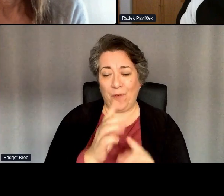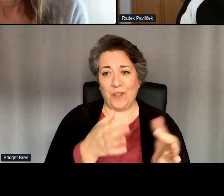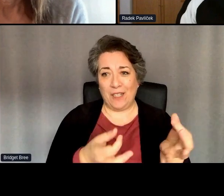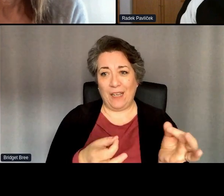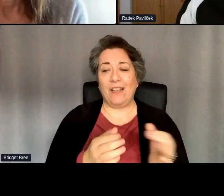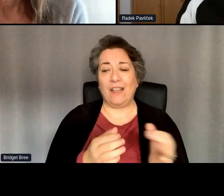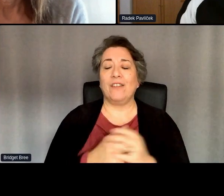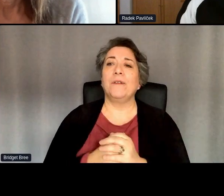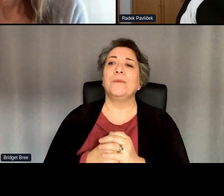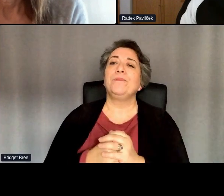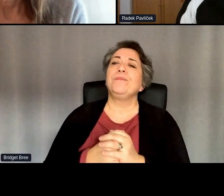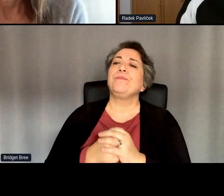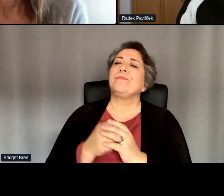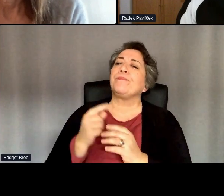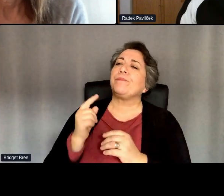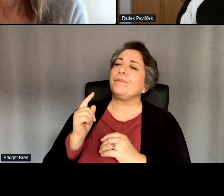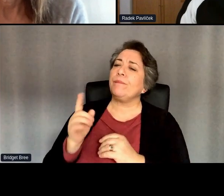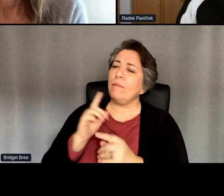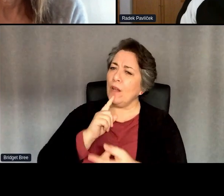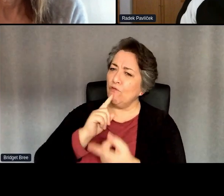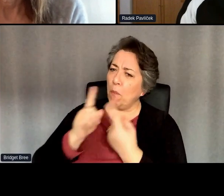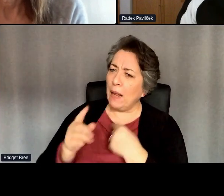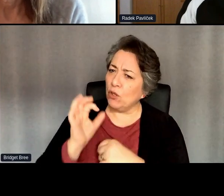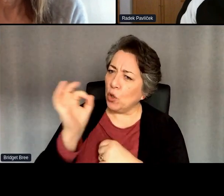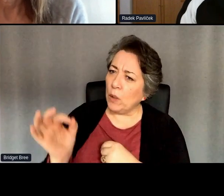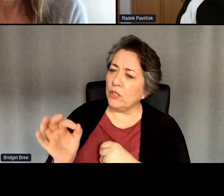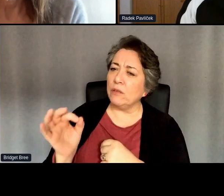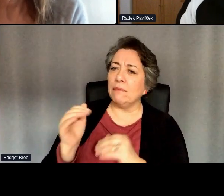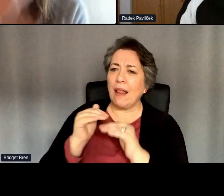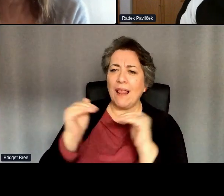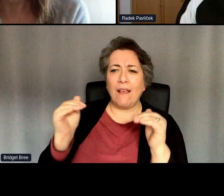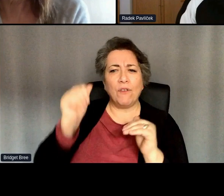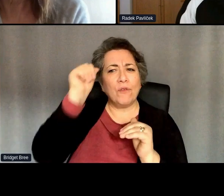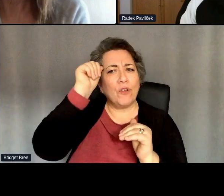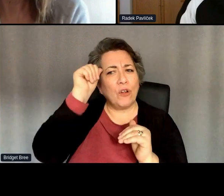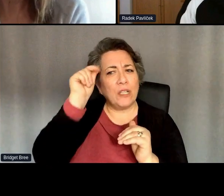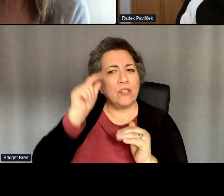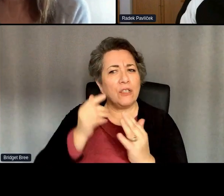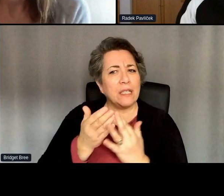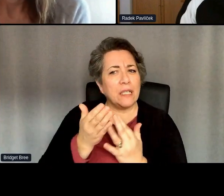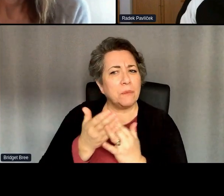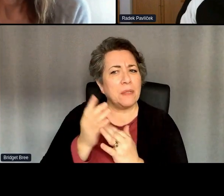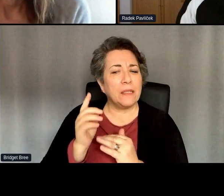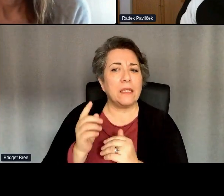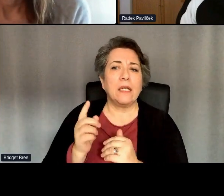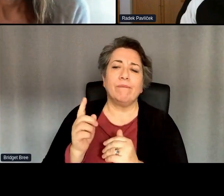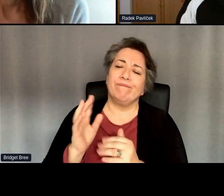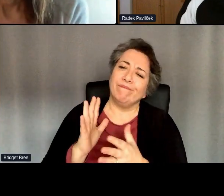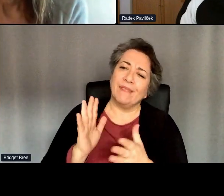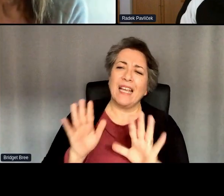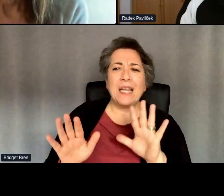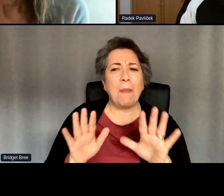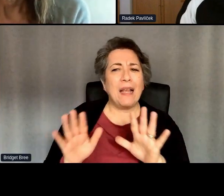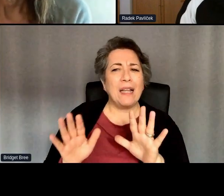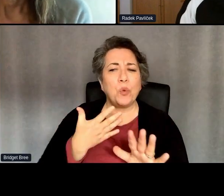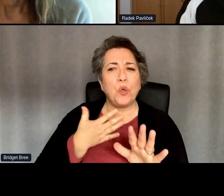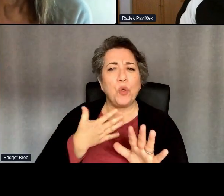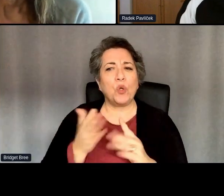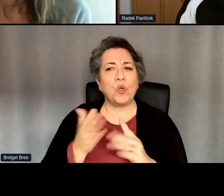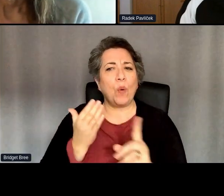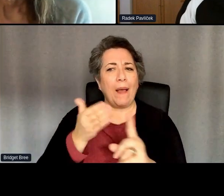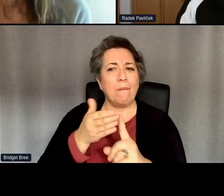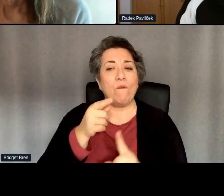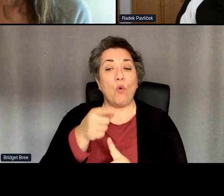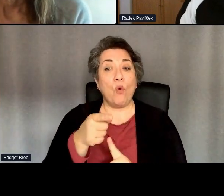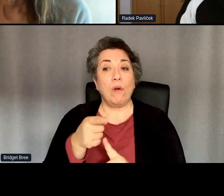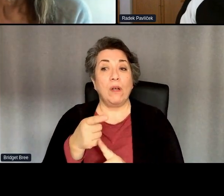what level of knowledge. So it depends on what you want to go for. So if you're an accessibility specialist, you